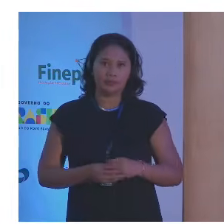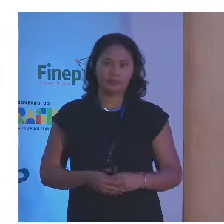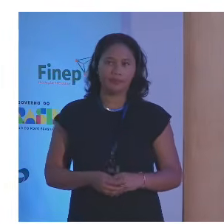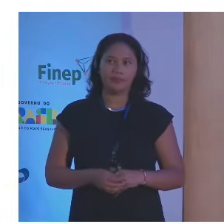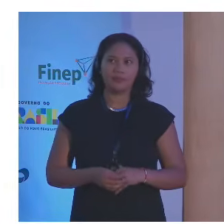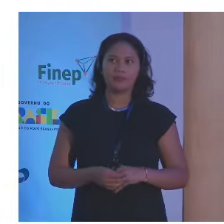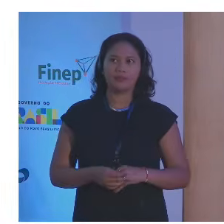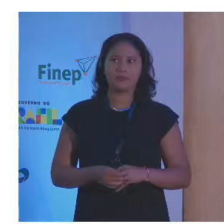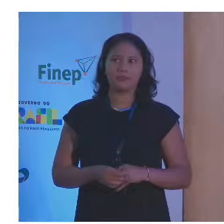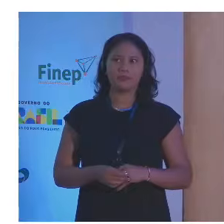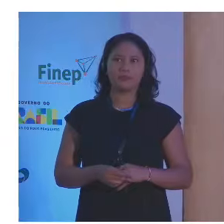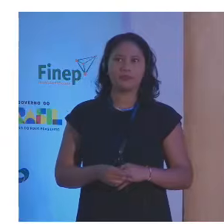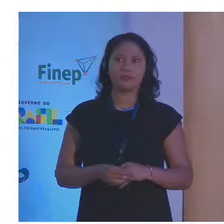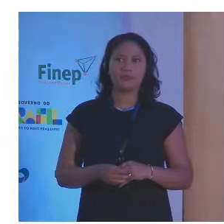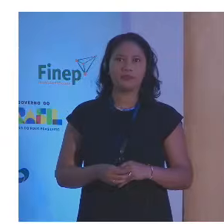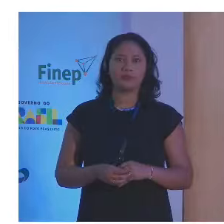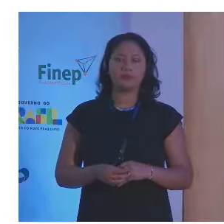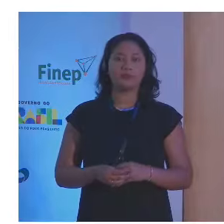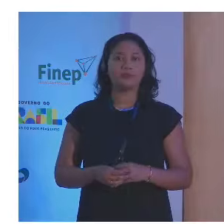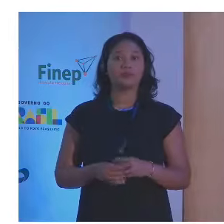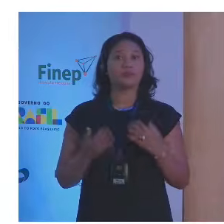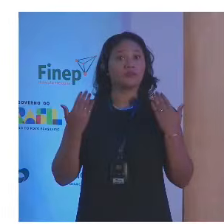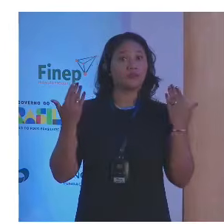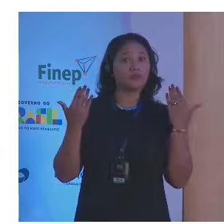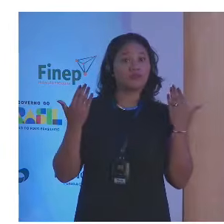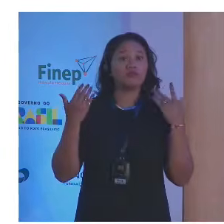The outlook for coral reefs is very bleak.